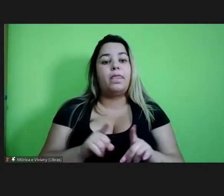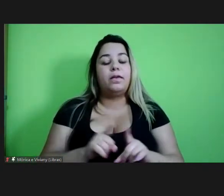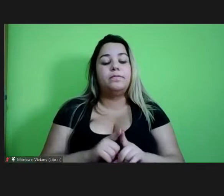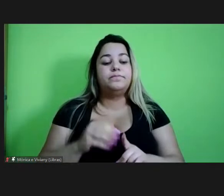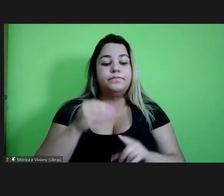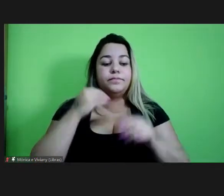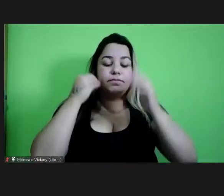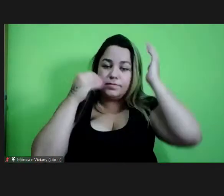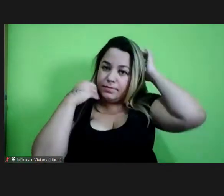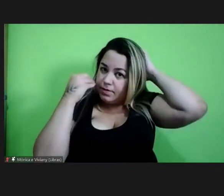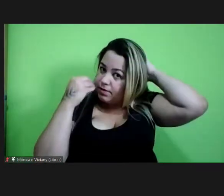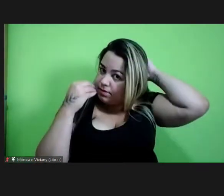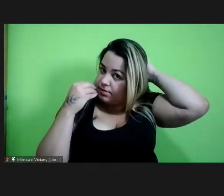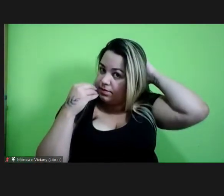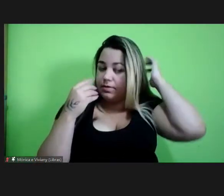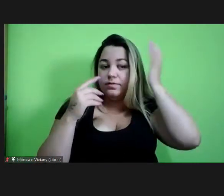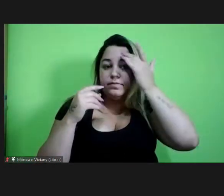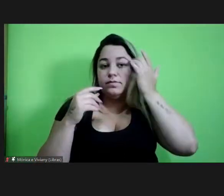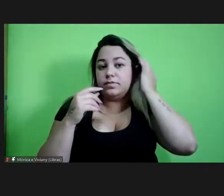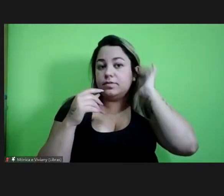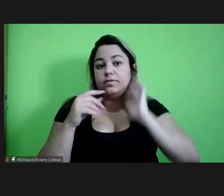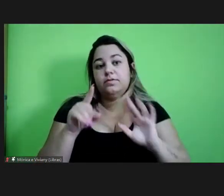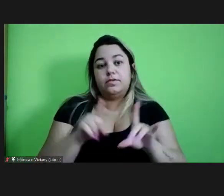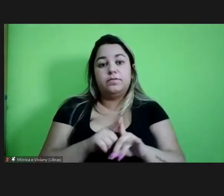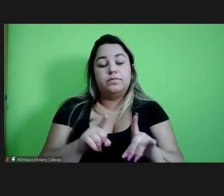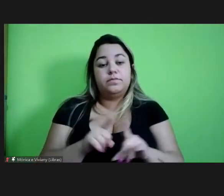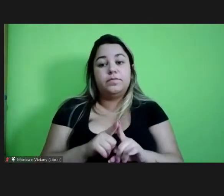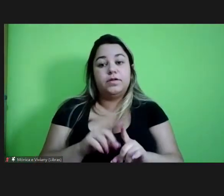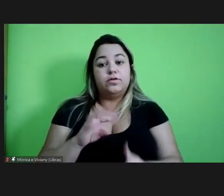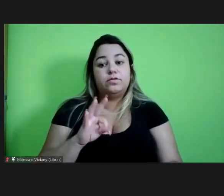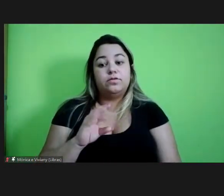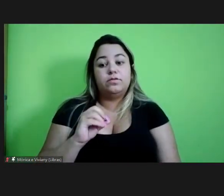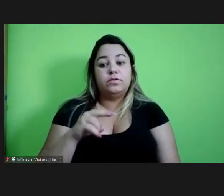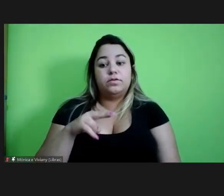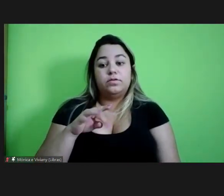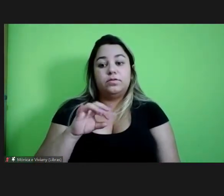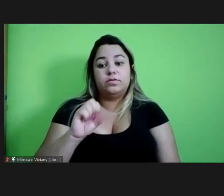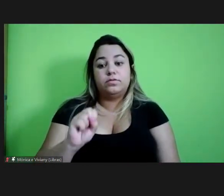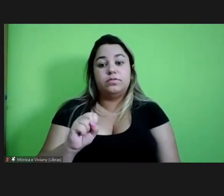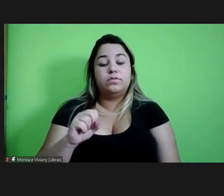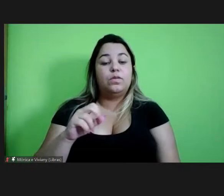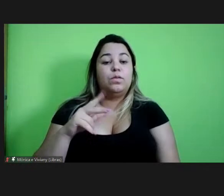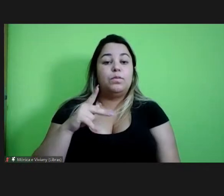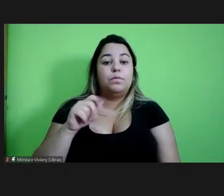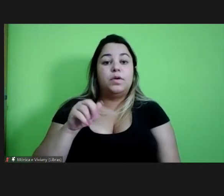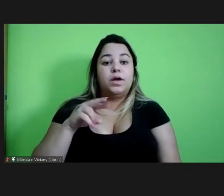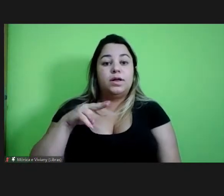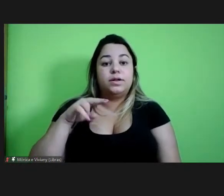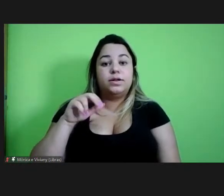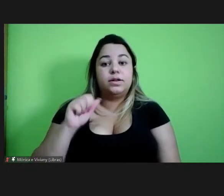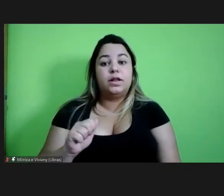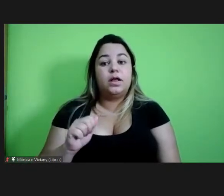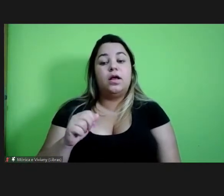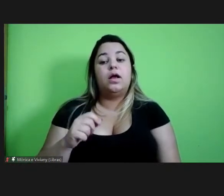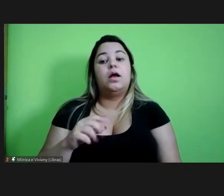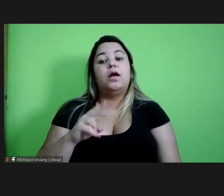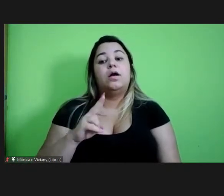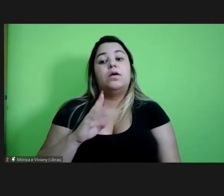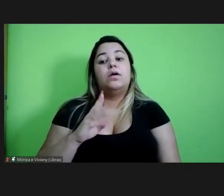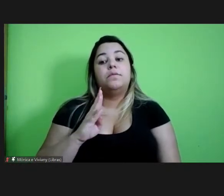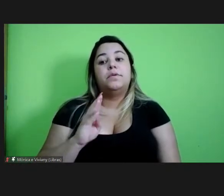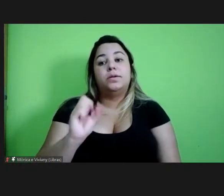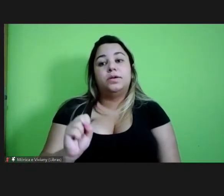from then on, we see experiences like this one from Tocantins, Paraná, in